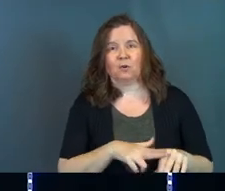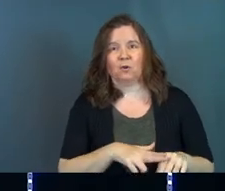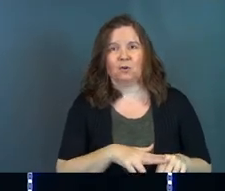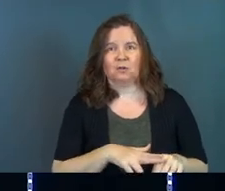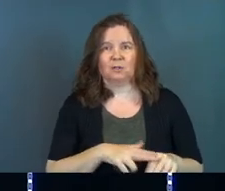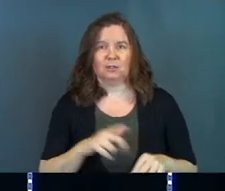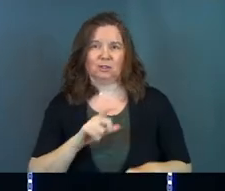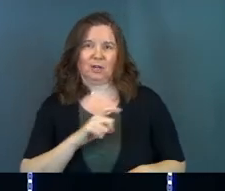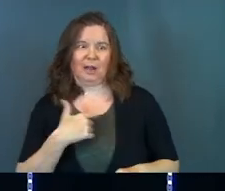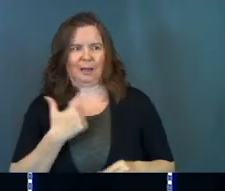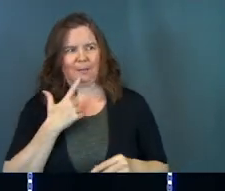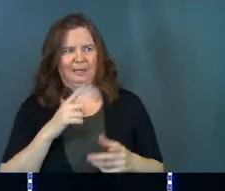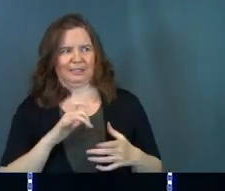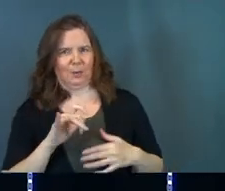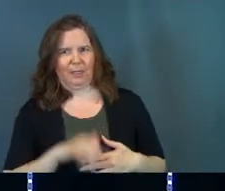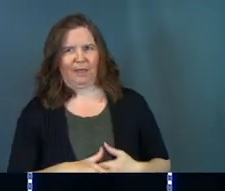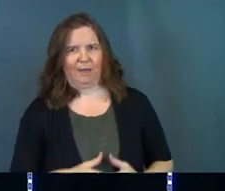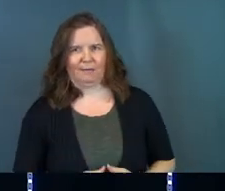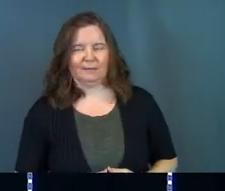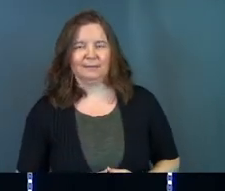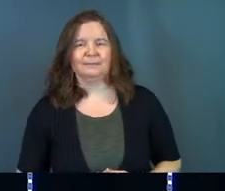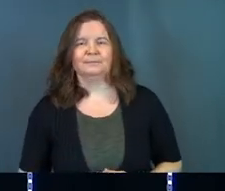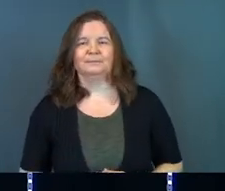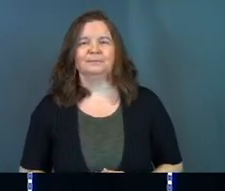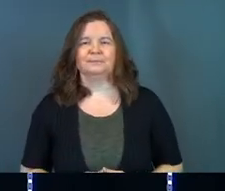you know, Sheriff Trueblood, I'm going to deal with that.